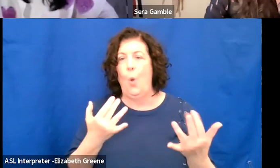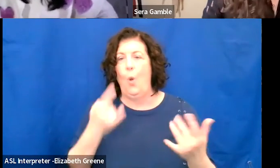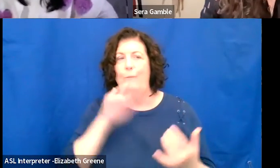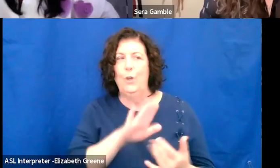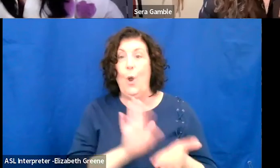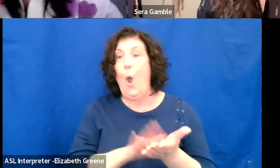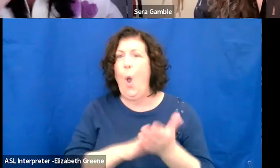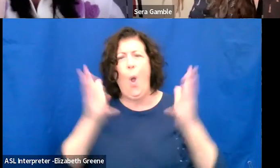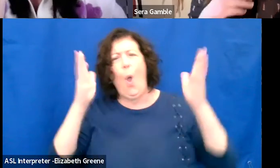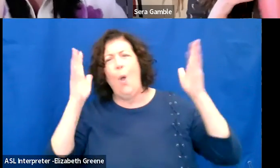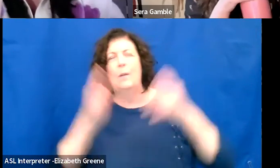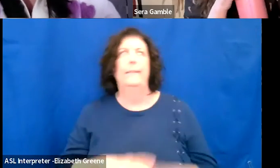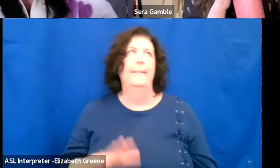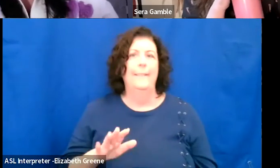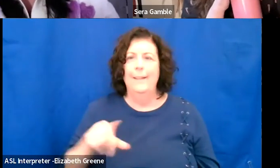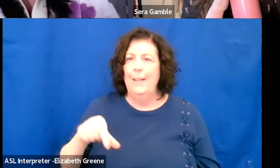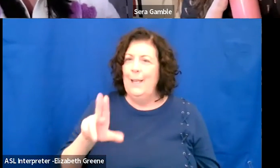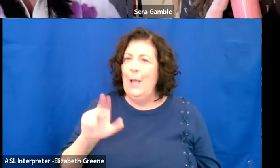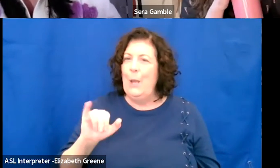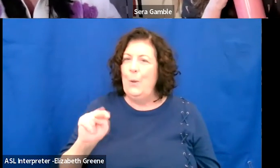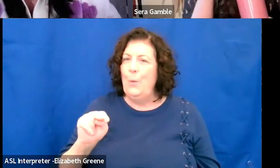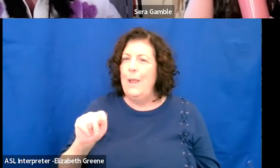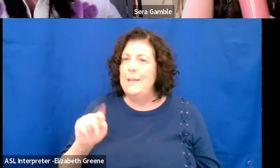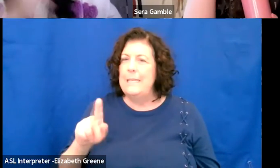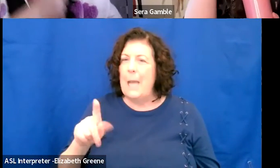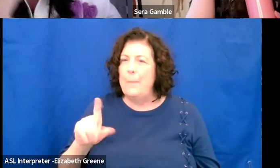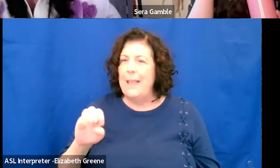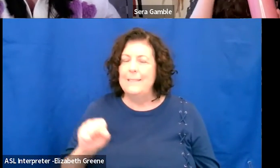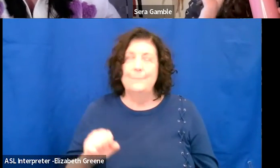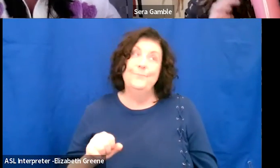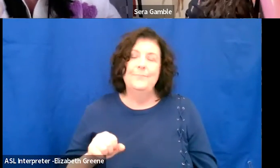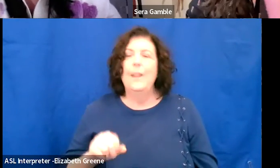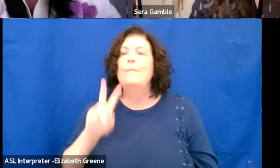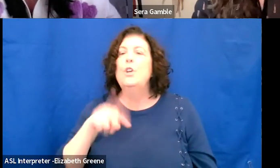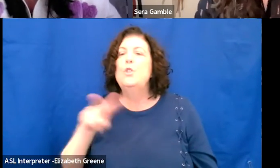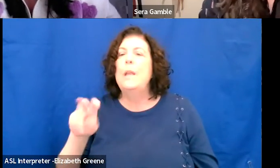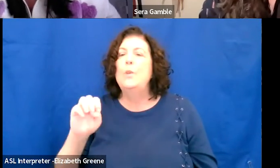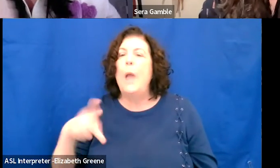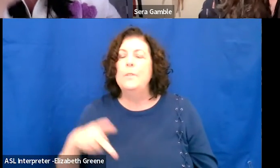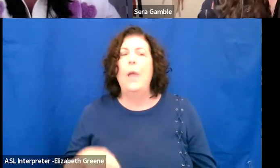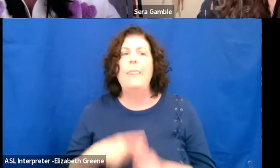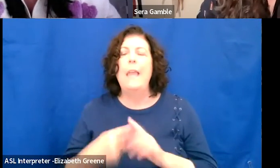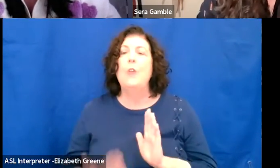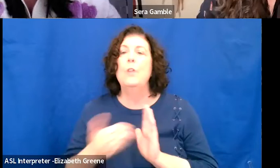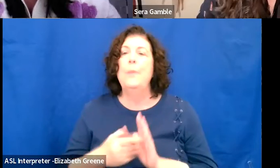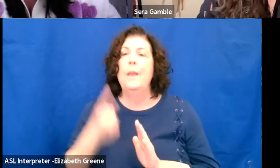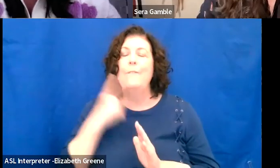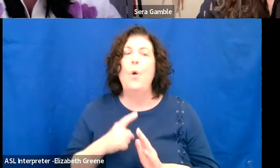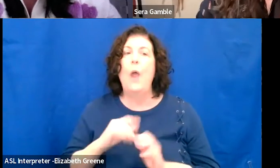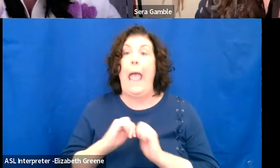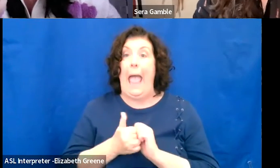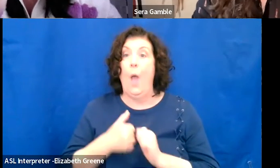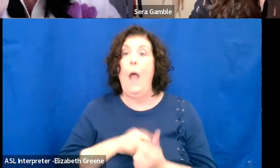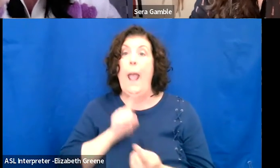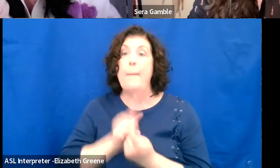for 22 episodes. Uh-huh. And then I repeated for the first season of How I Met Your Mother for 22 episodes. So I was a